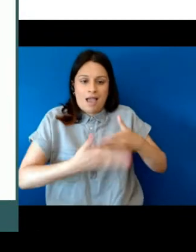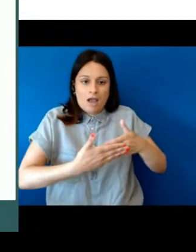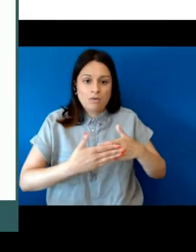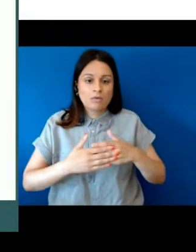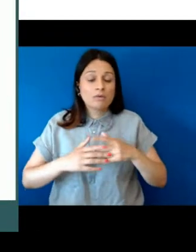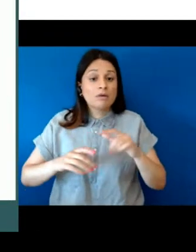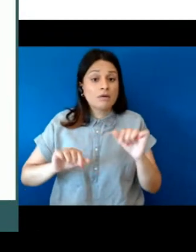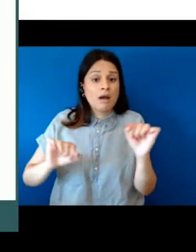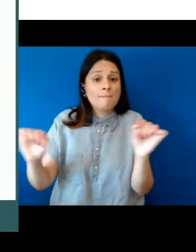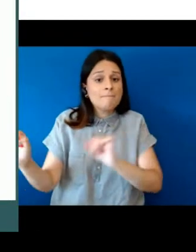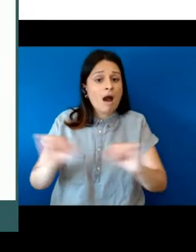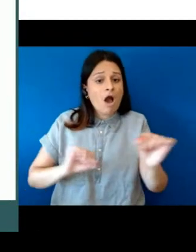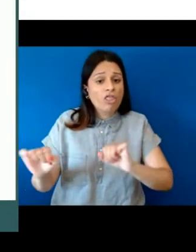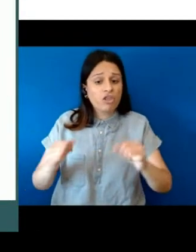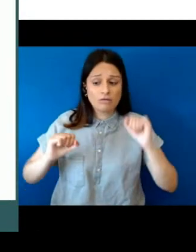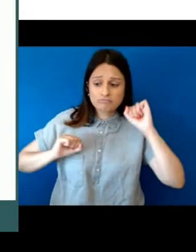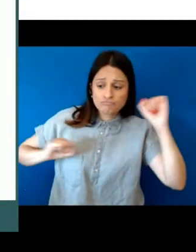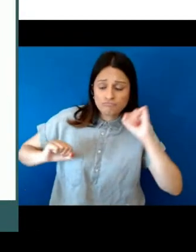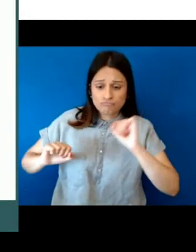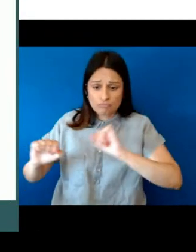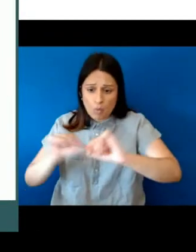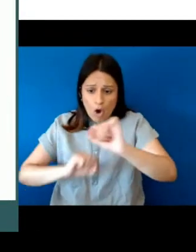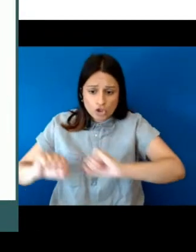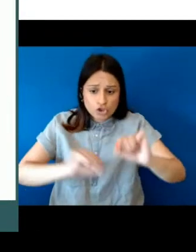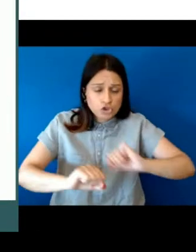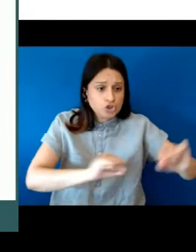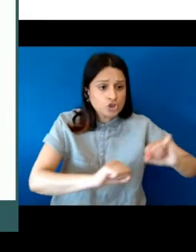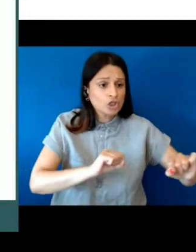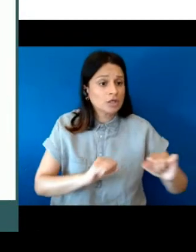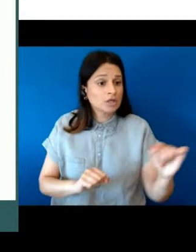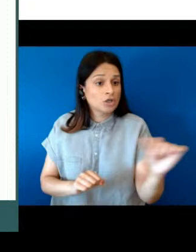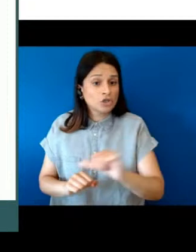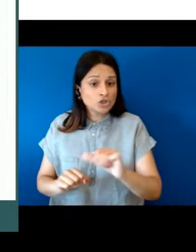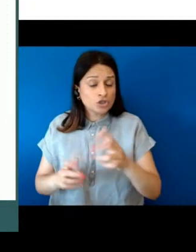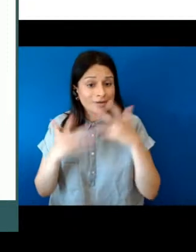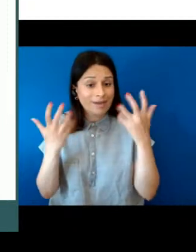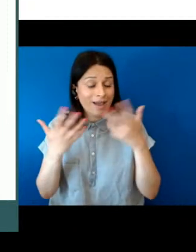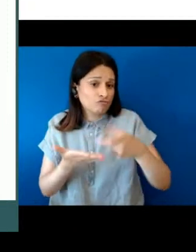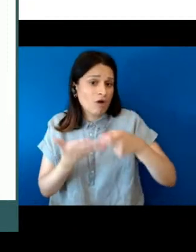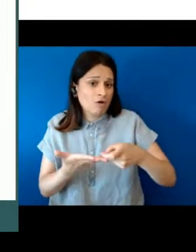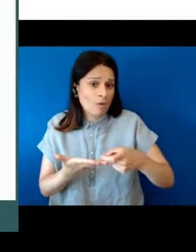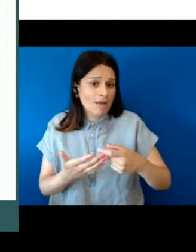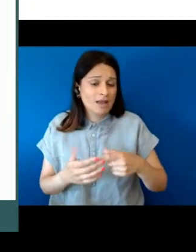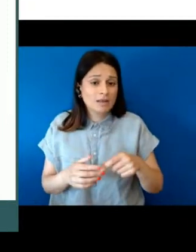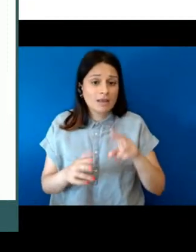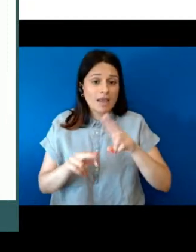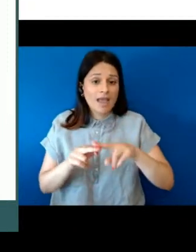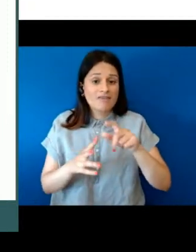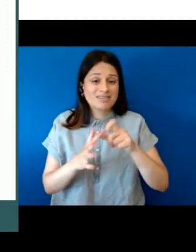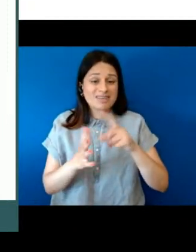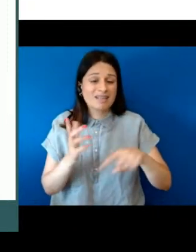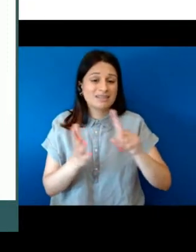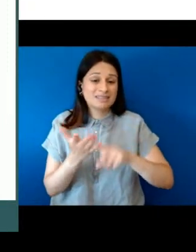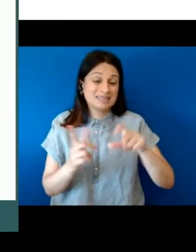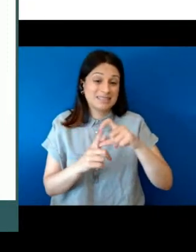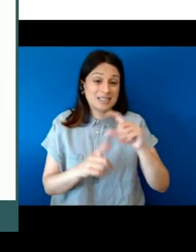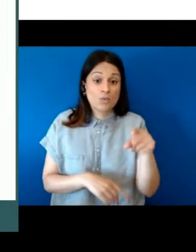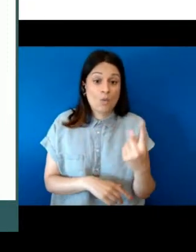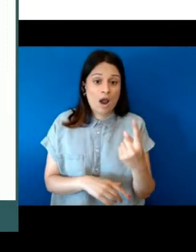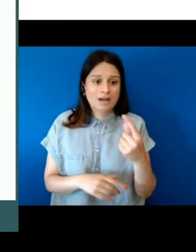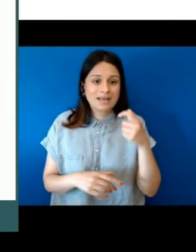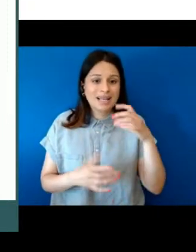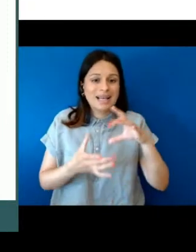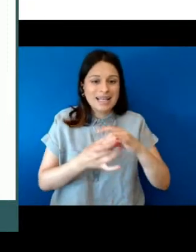is something that's recommended, and if you know that FeLD1 is on the skin, etc.